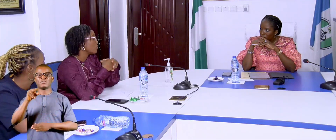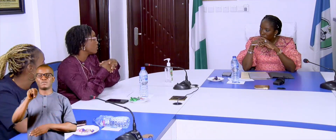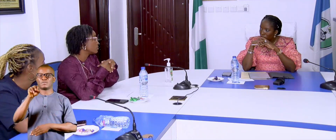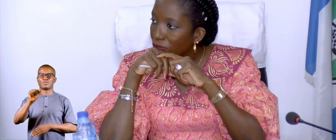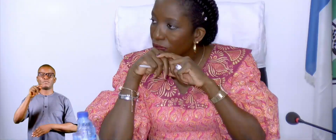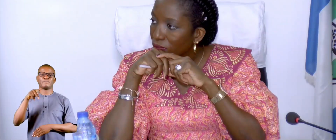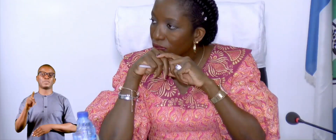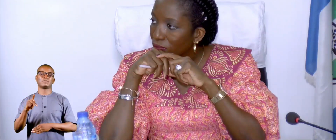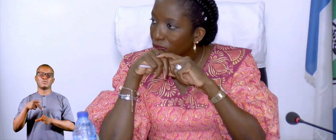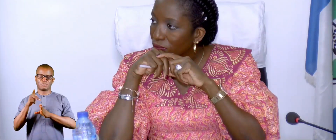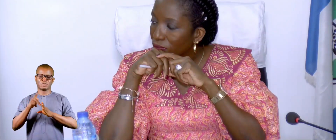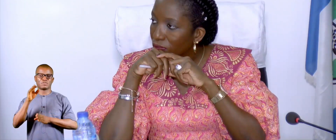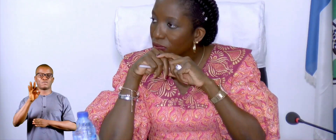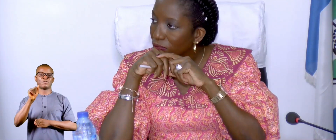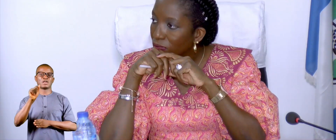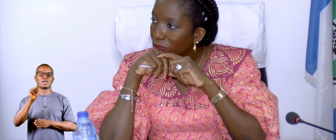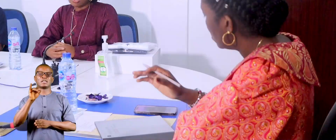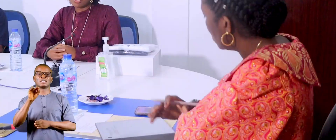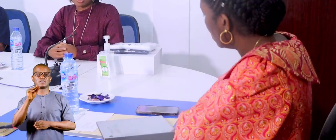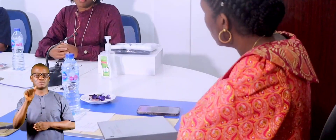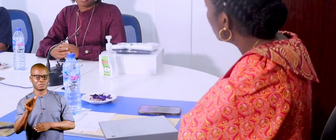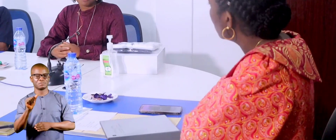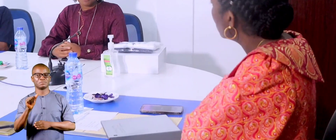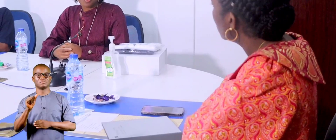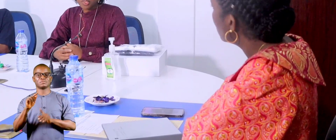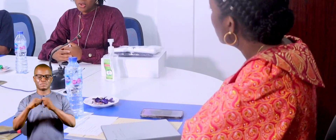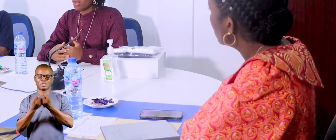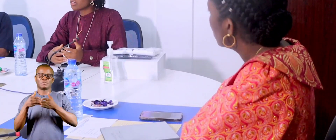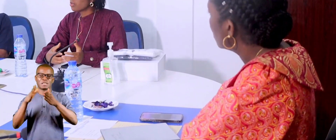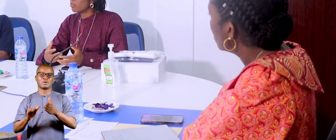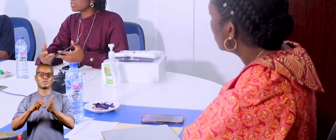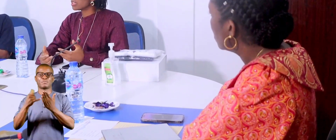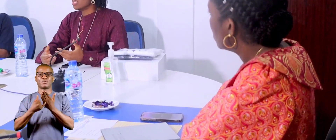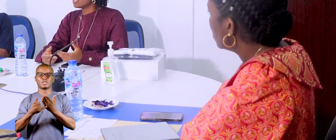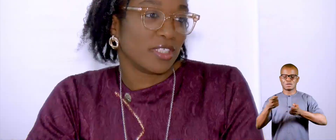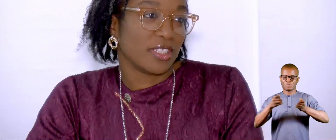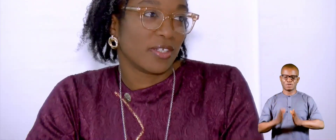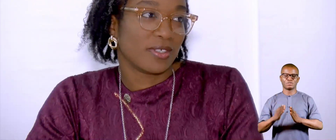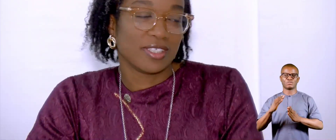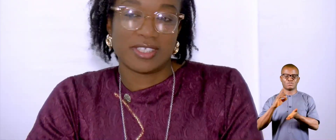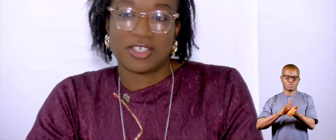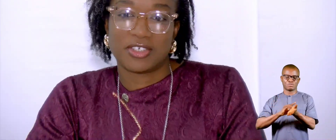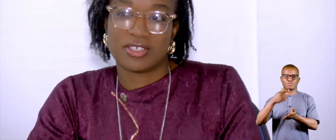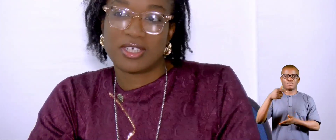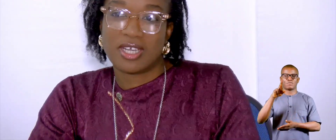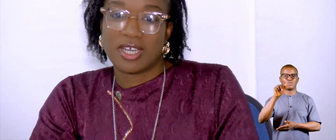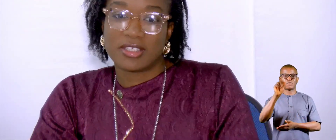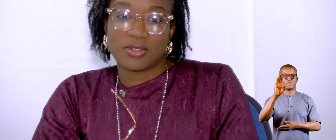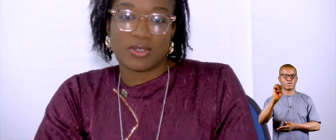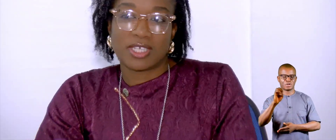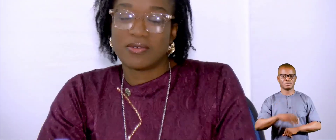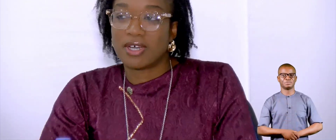of NAPTIP, Professor Fatima Waziri Azi. The team was led by Project Coordinator Dr. Grace Feisimi